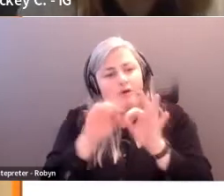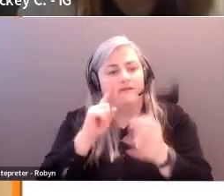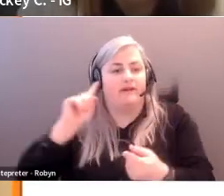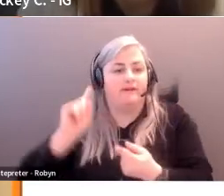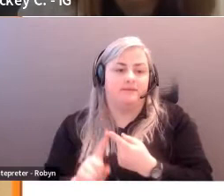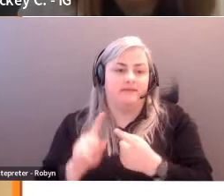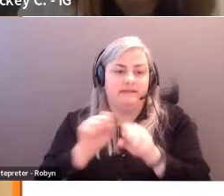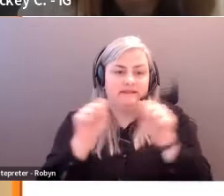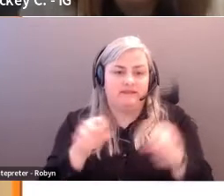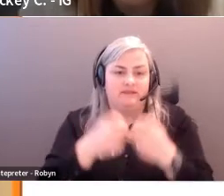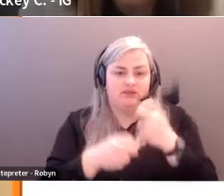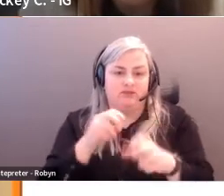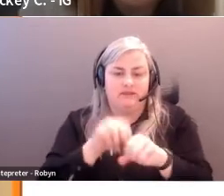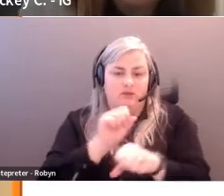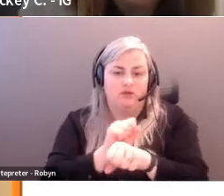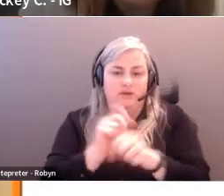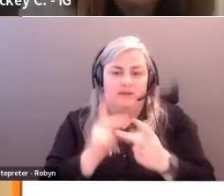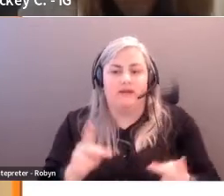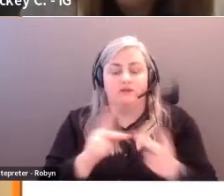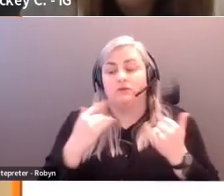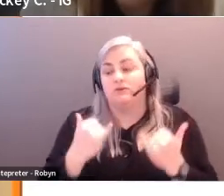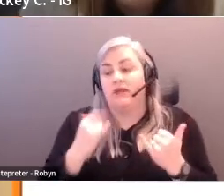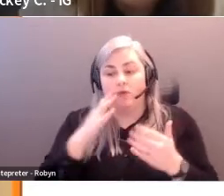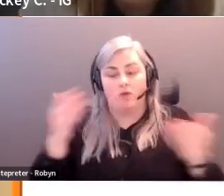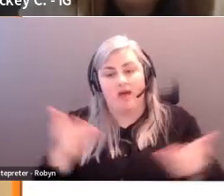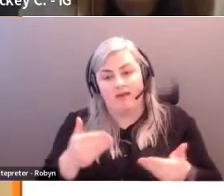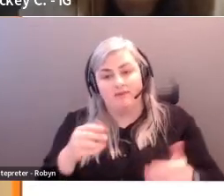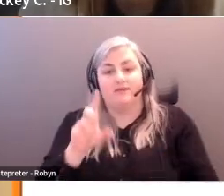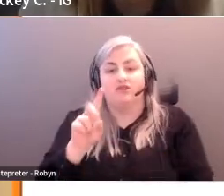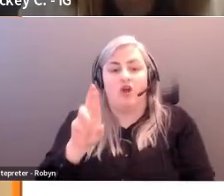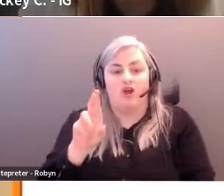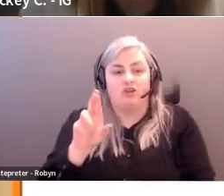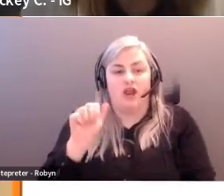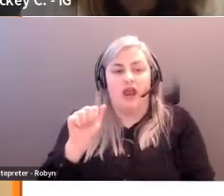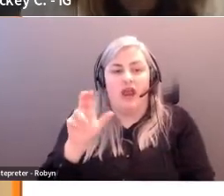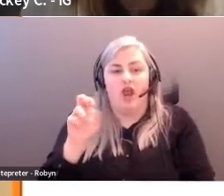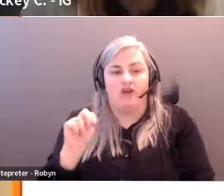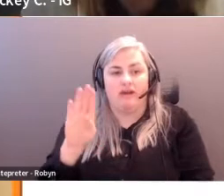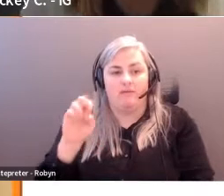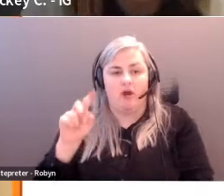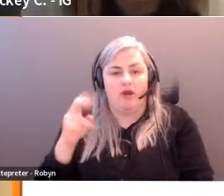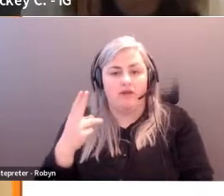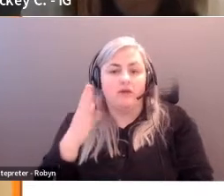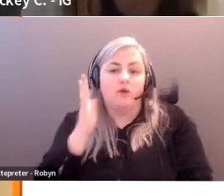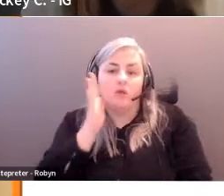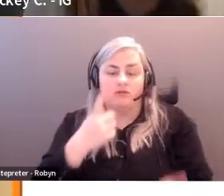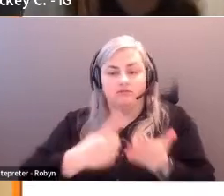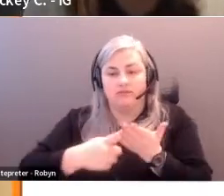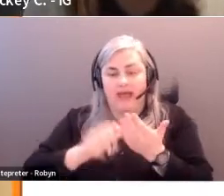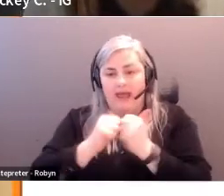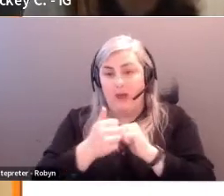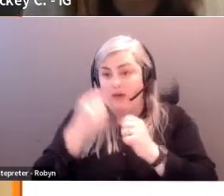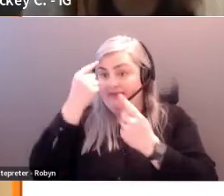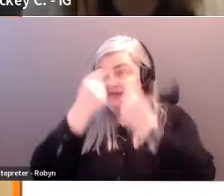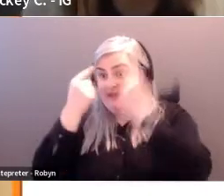systematic issues in the workplace. So today we welcome Dr. Barth to teach us how to take the thinking out of thinking.